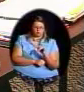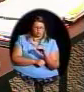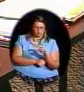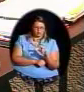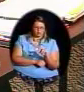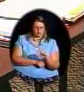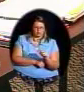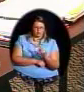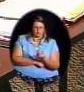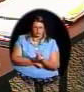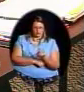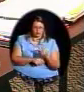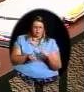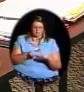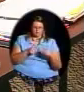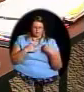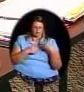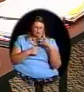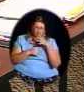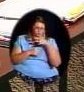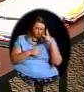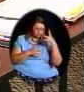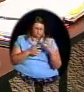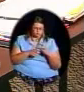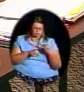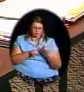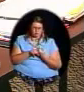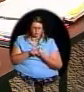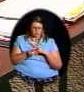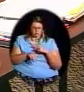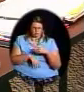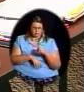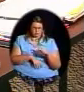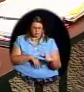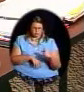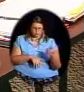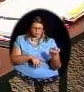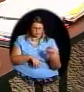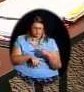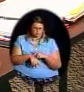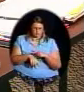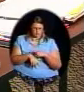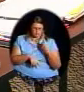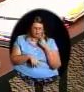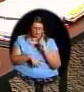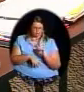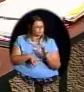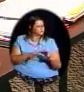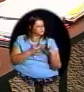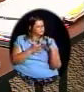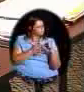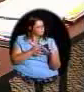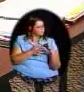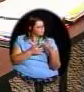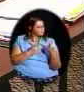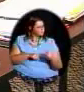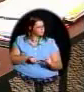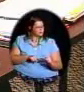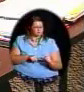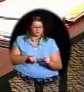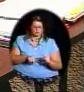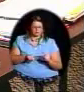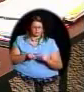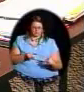have by parents wanting to rent the pool on a one-time basis, so forth, so on. And most of those across the junior